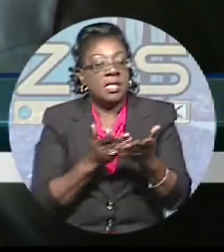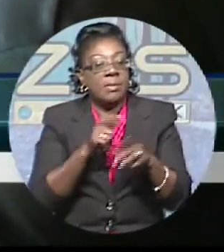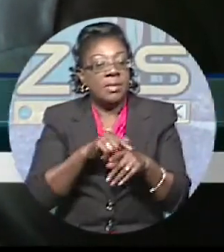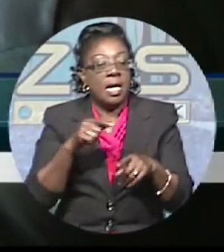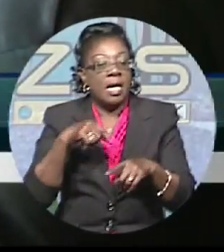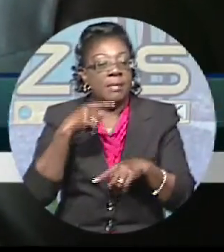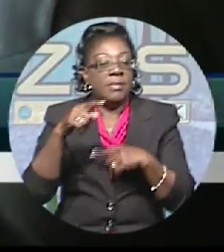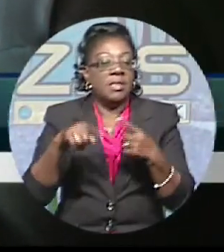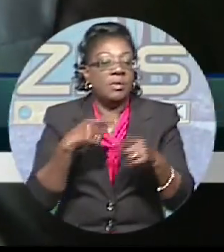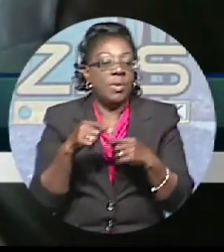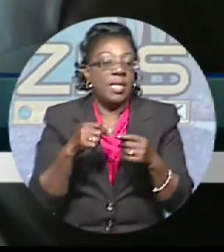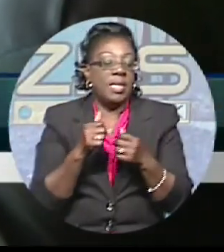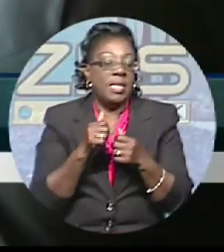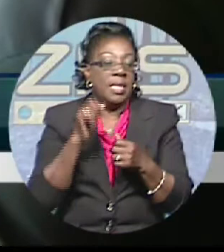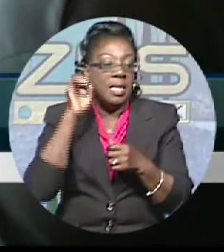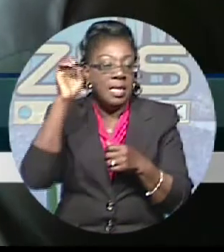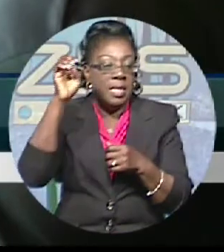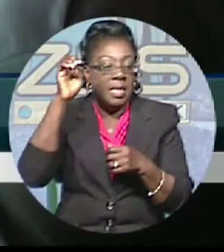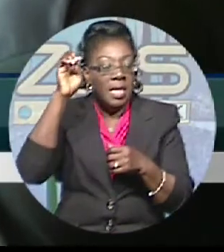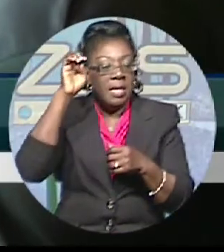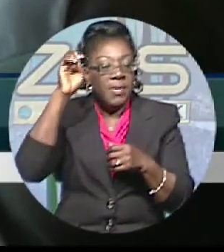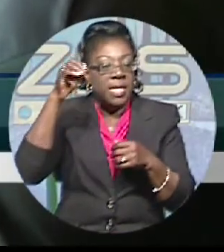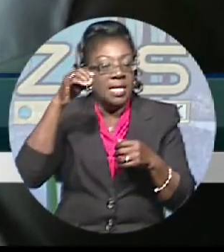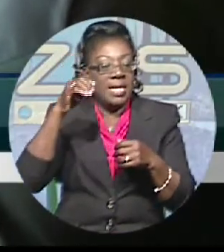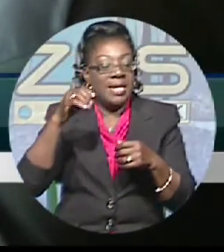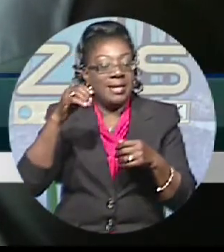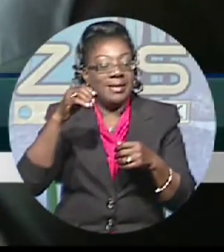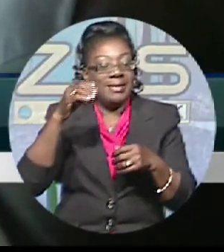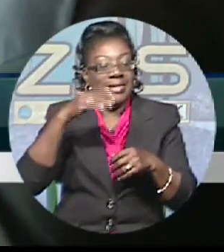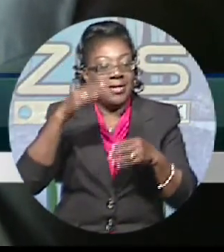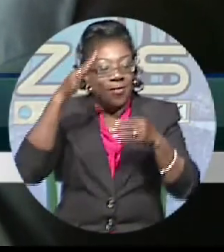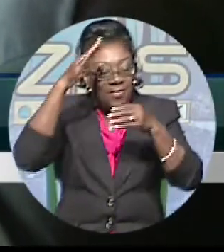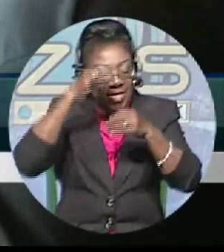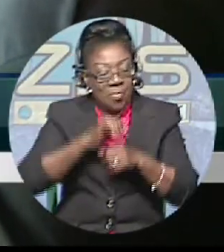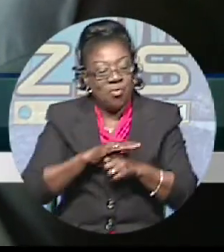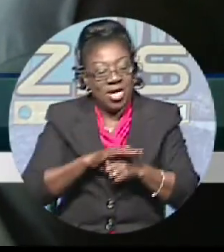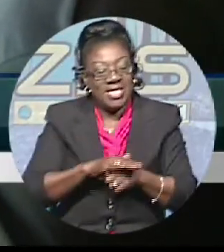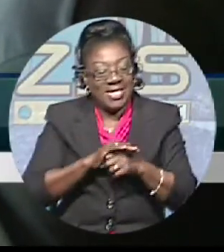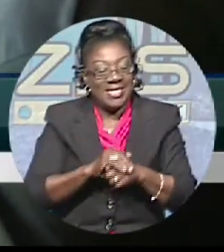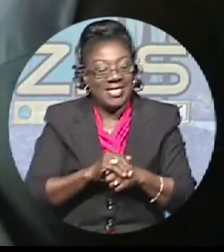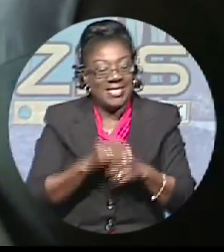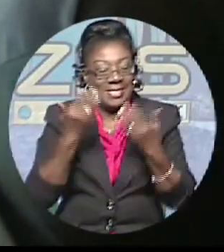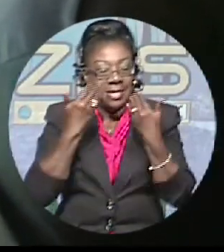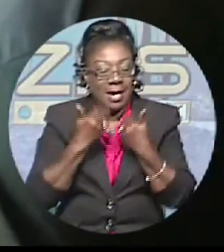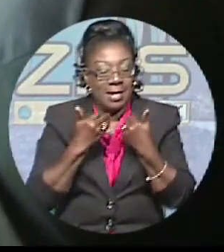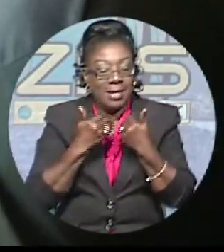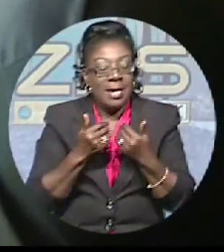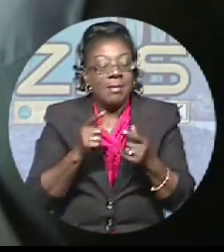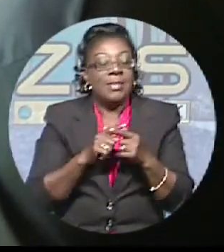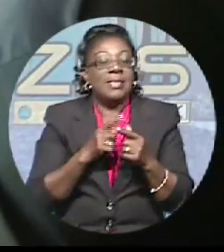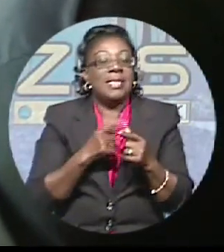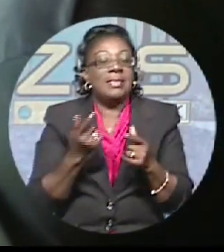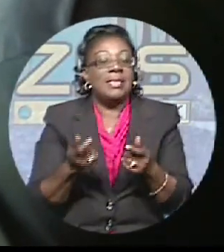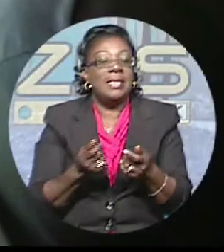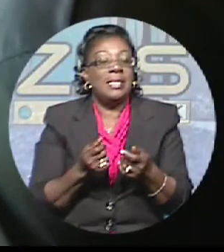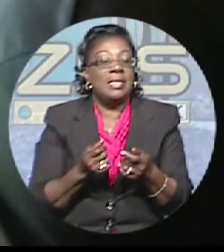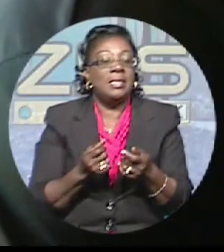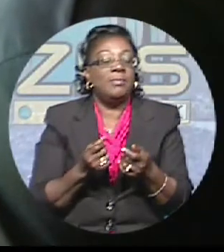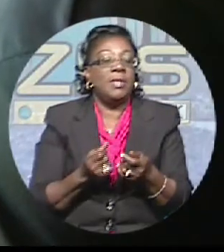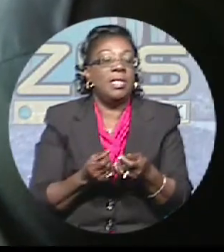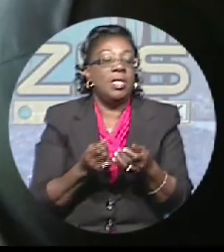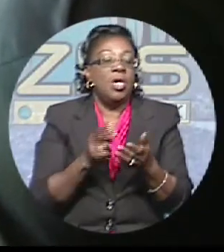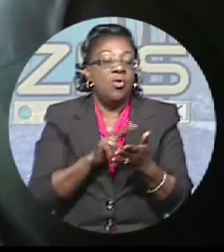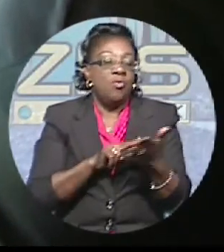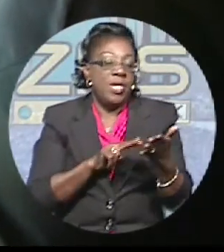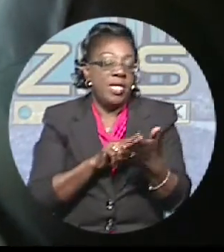he's been in a state of depression, but since then he has picked himself up. He's been reading